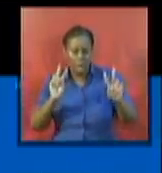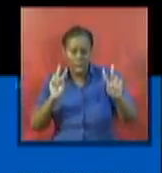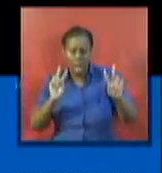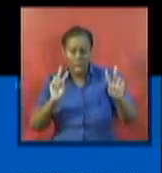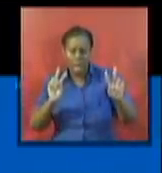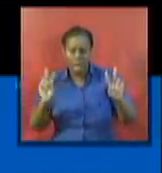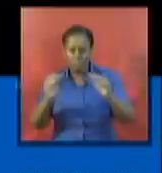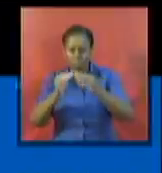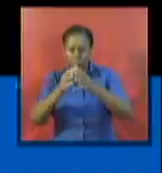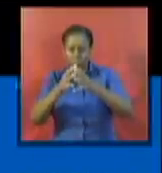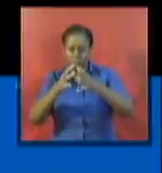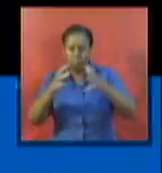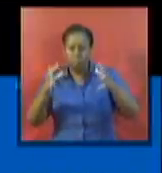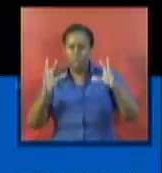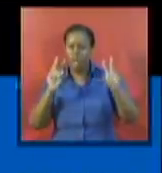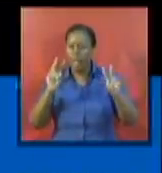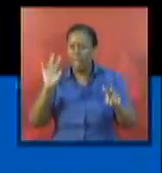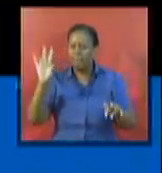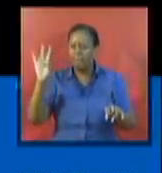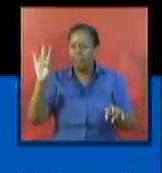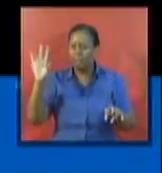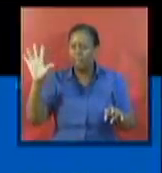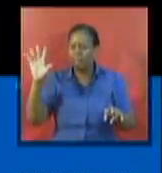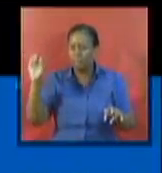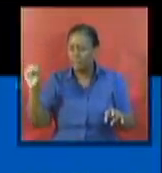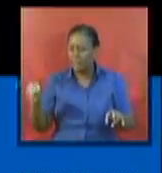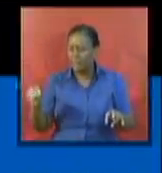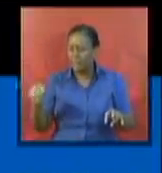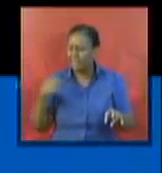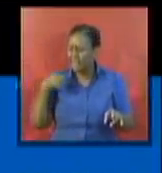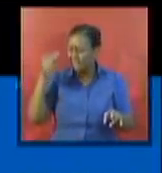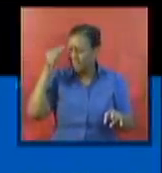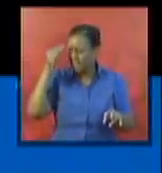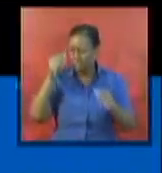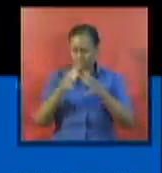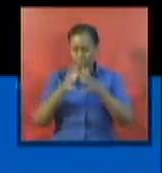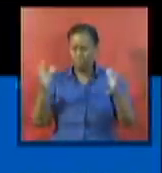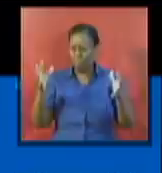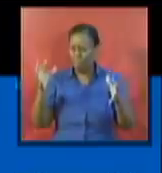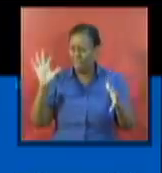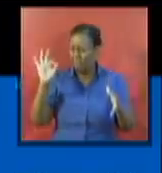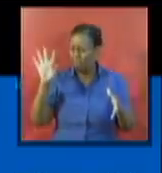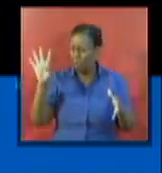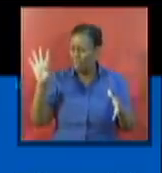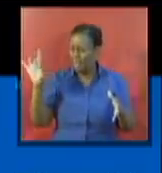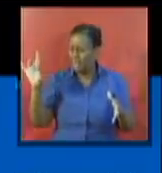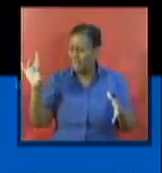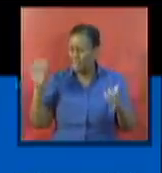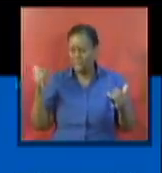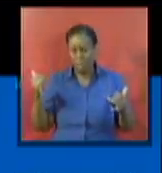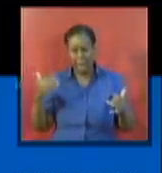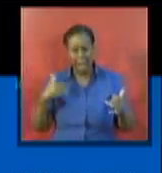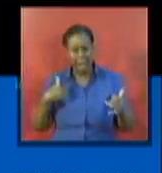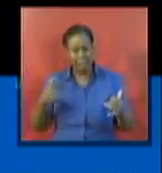think initially the bed capacity was 948, and I think now we have 1,177. 75% of that, I think,